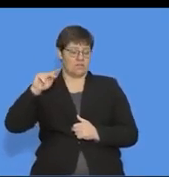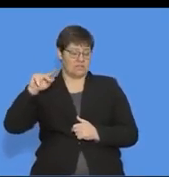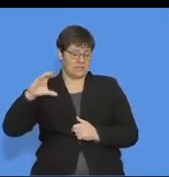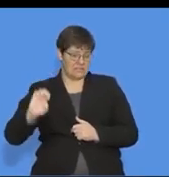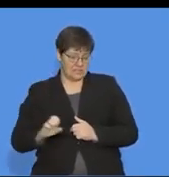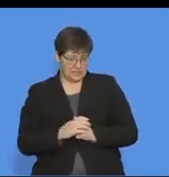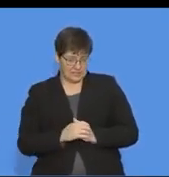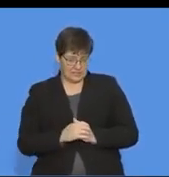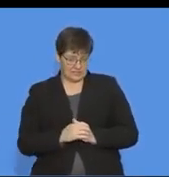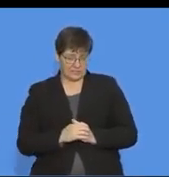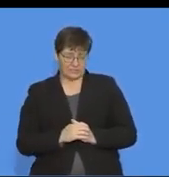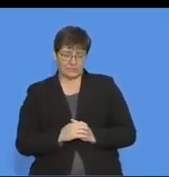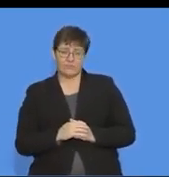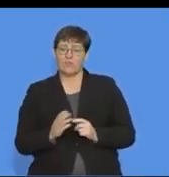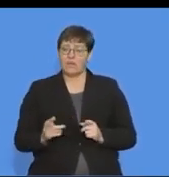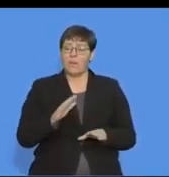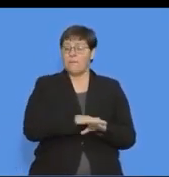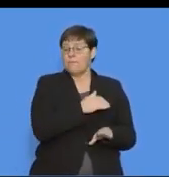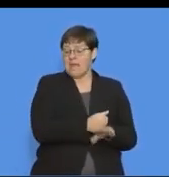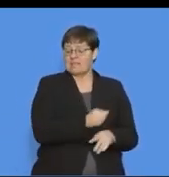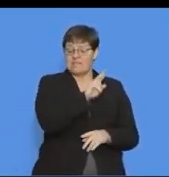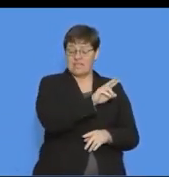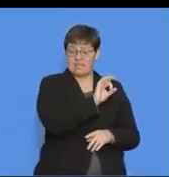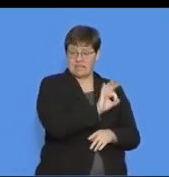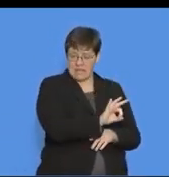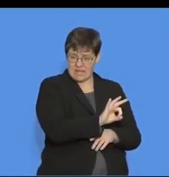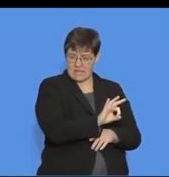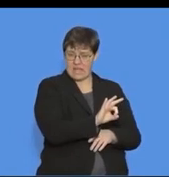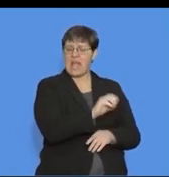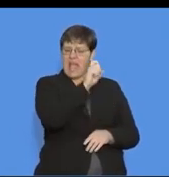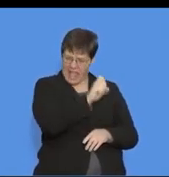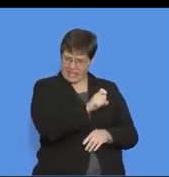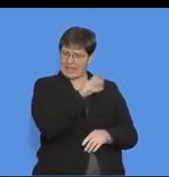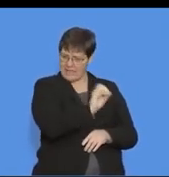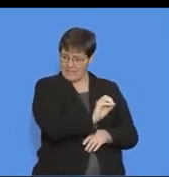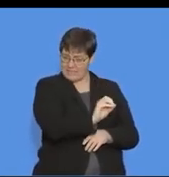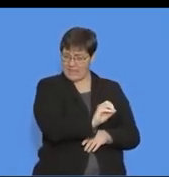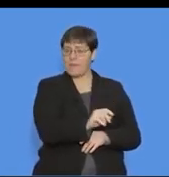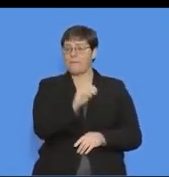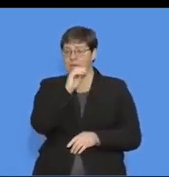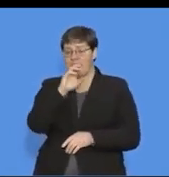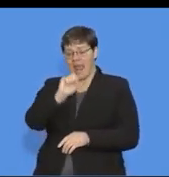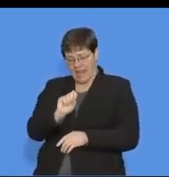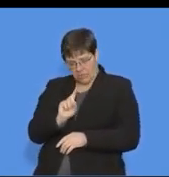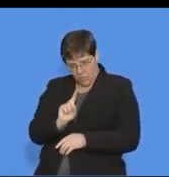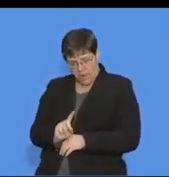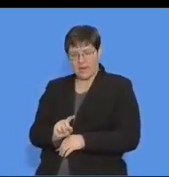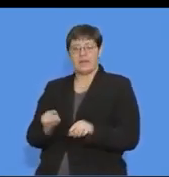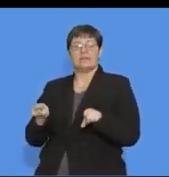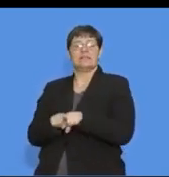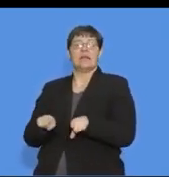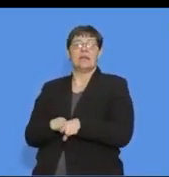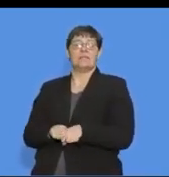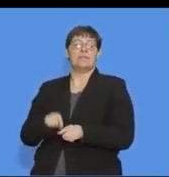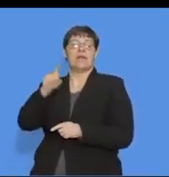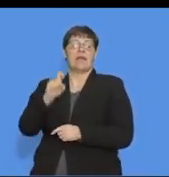that. Then based on us knowing V3 to be x, it then also makes S1 to also be